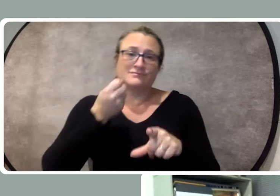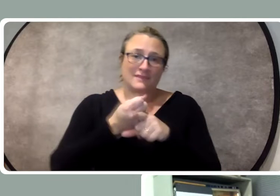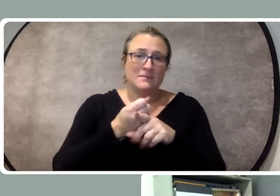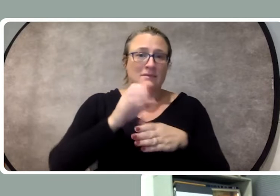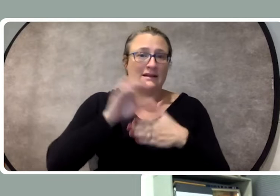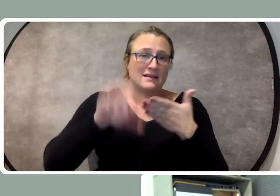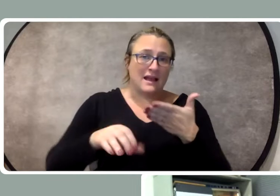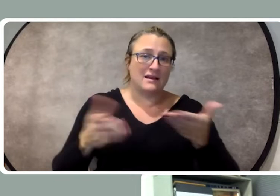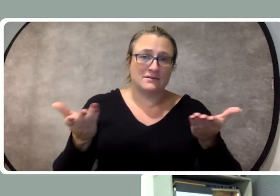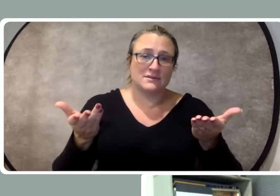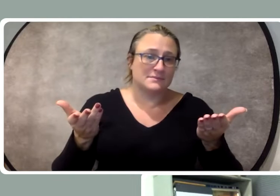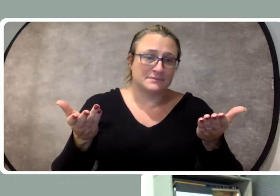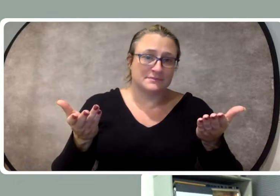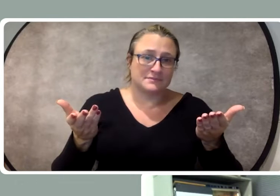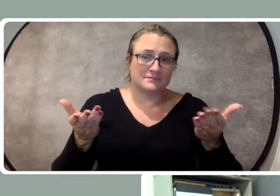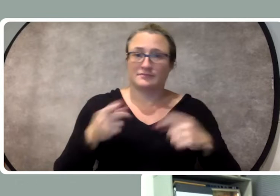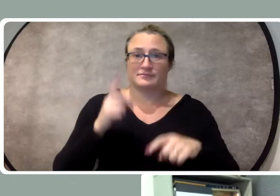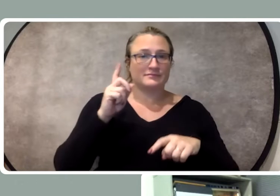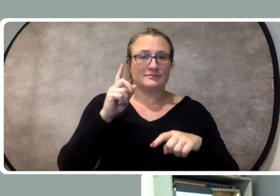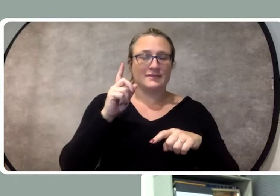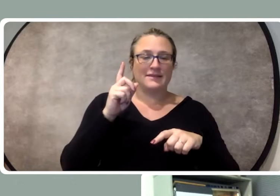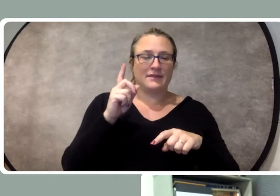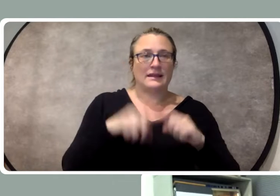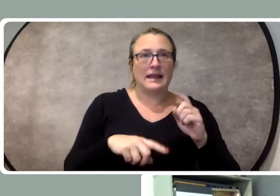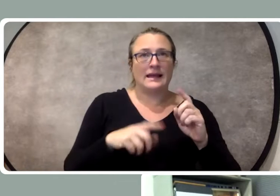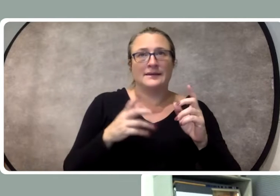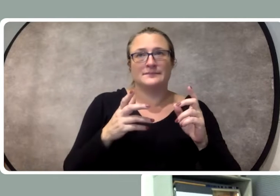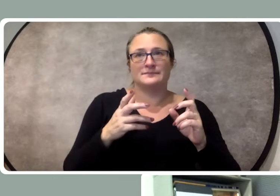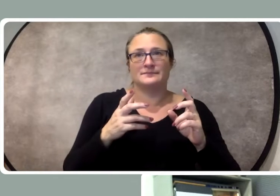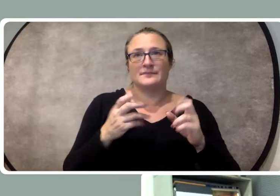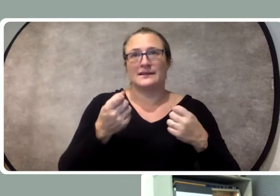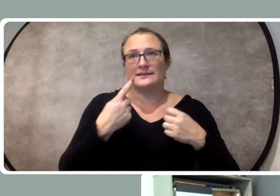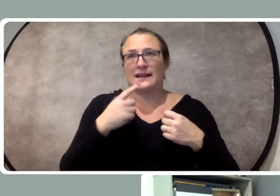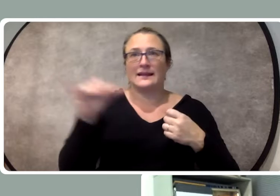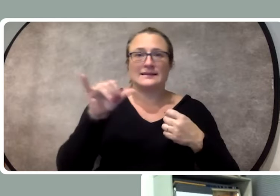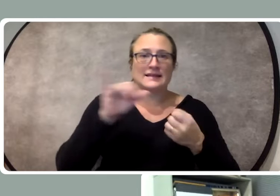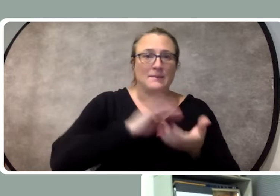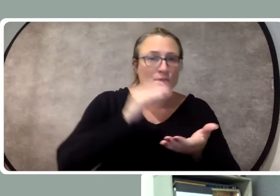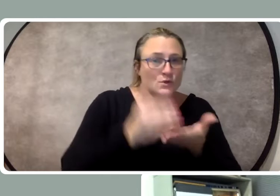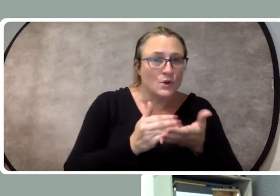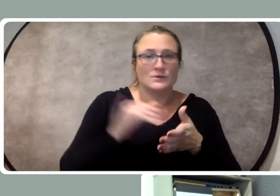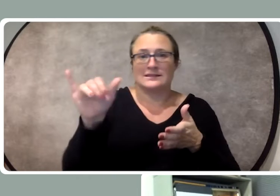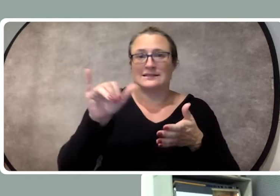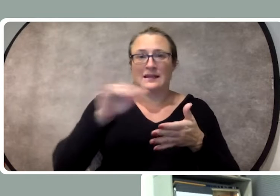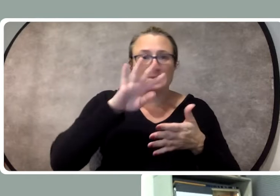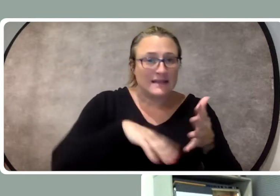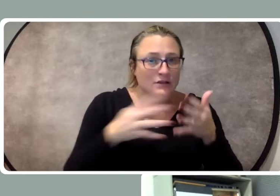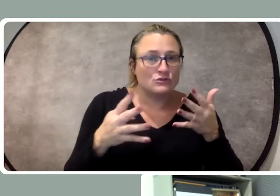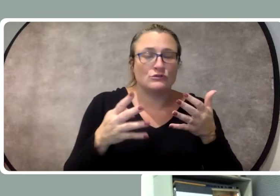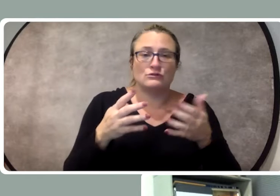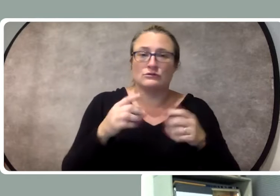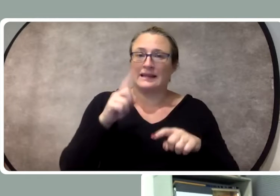that patient, because they will not be able to get, the same doses and schedule and some